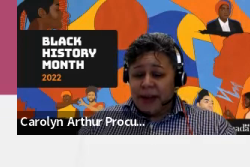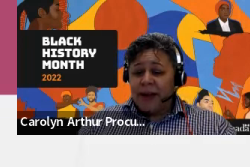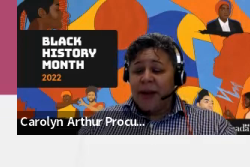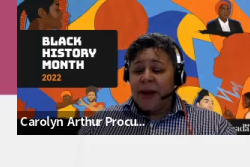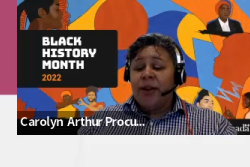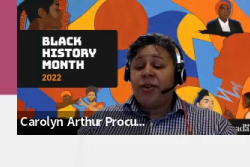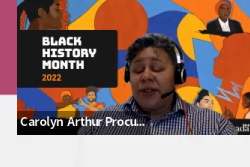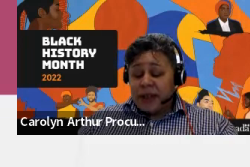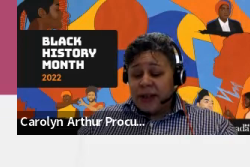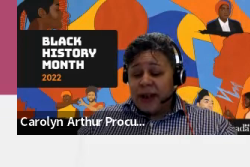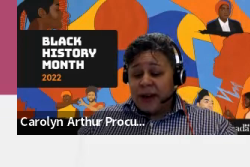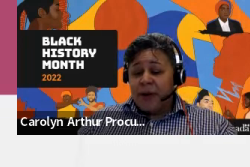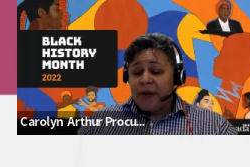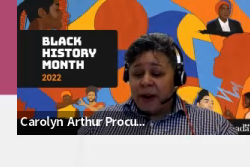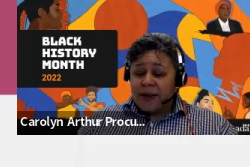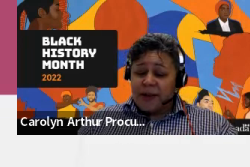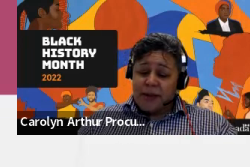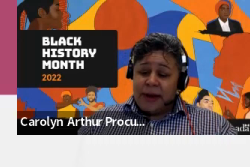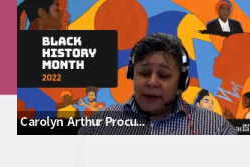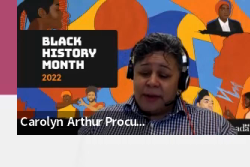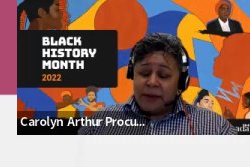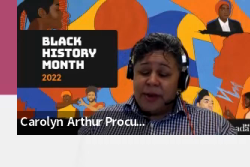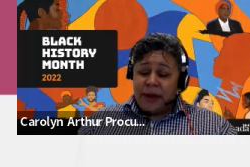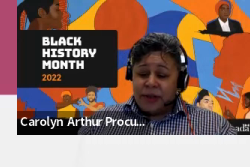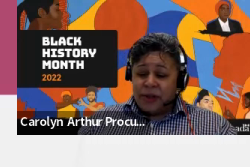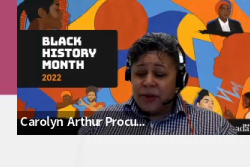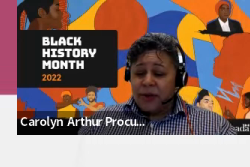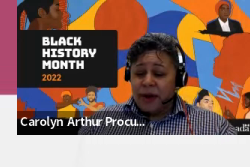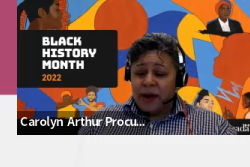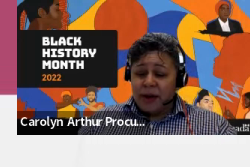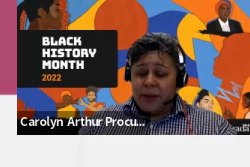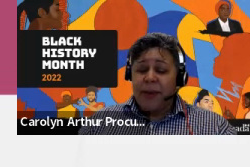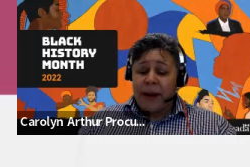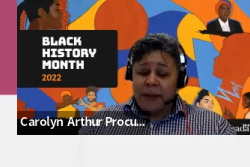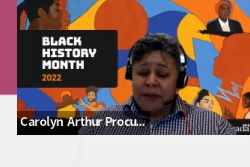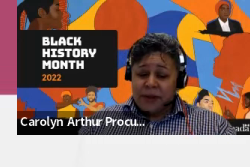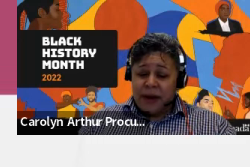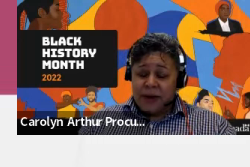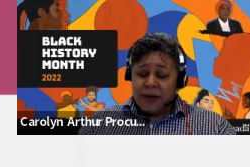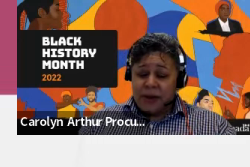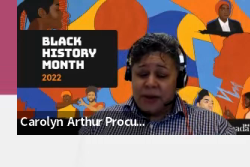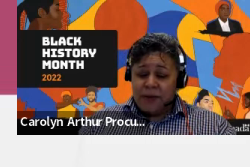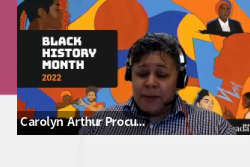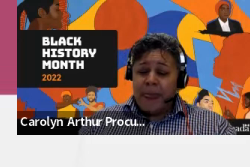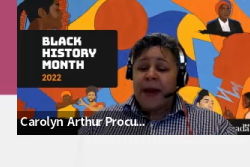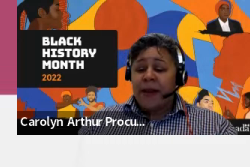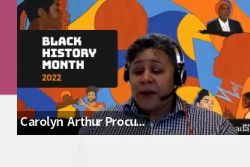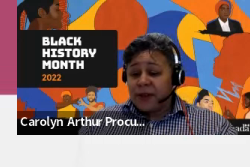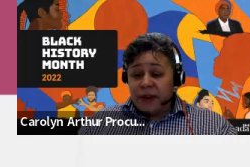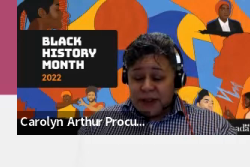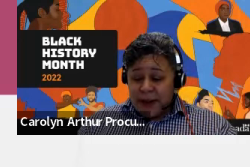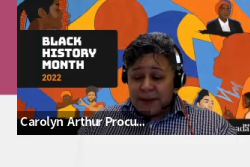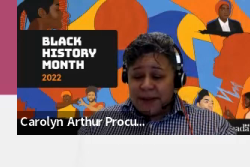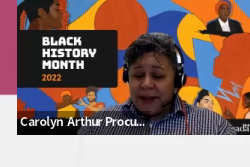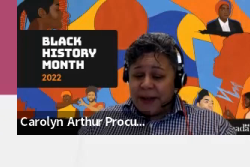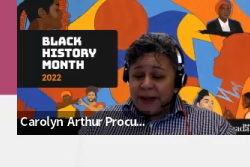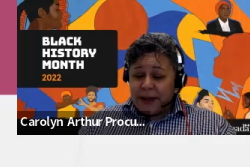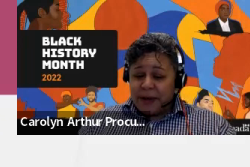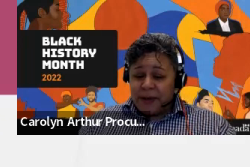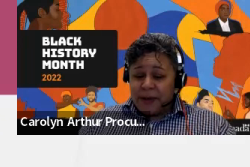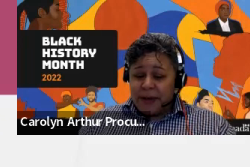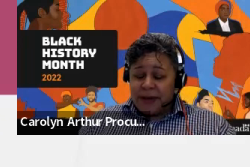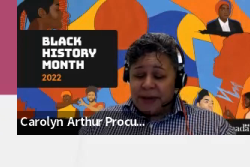to sell. You just need that number for us to be able to issue a payment to you. There's a few steps in